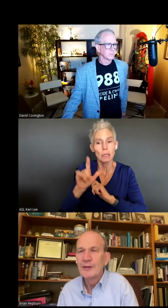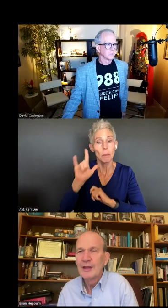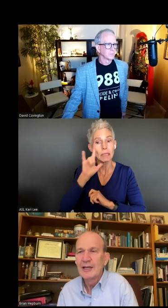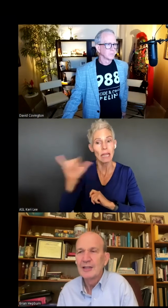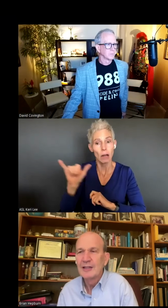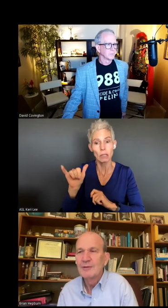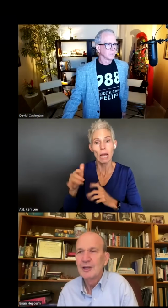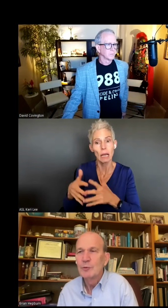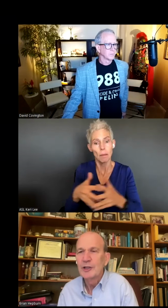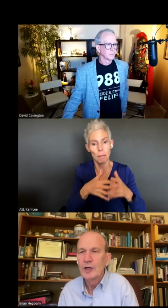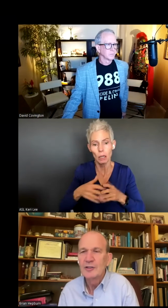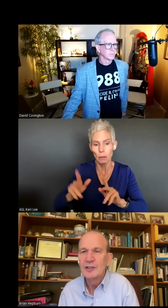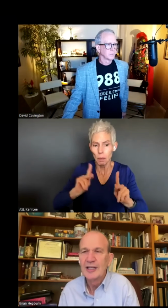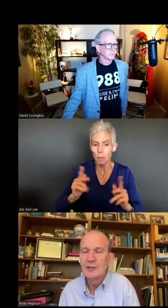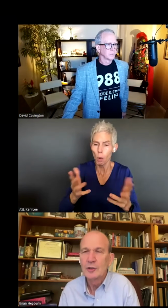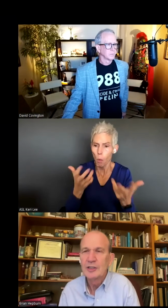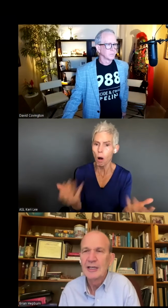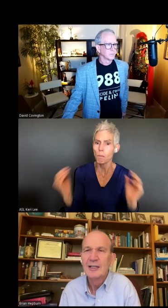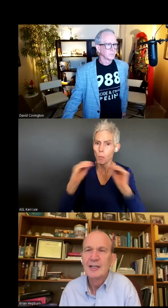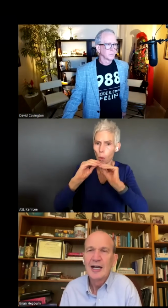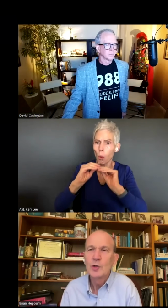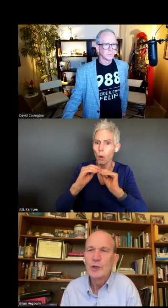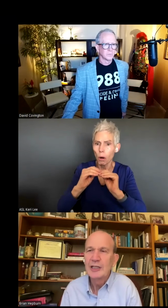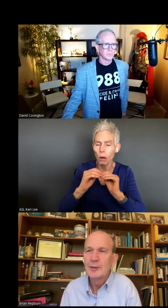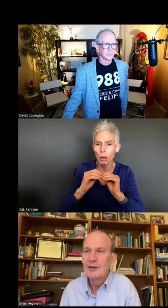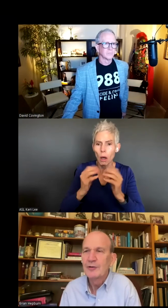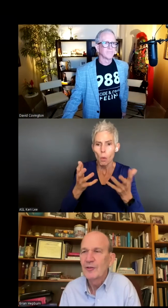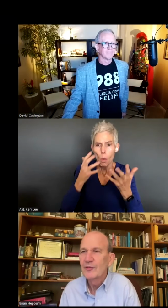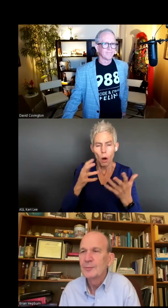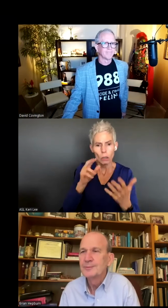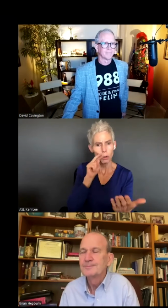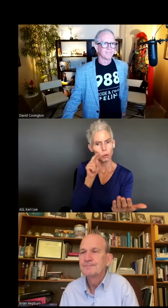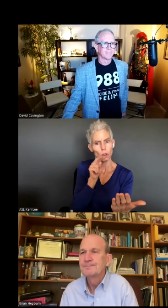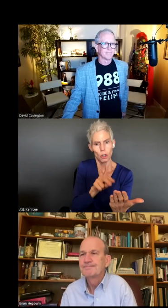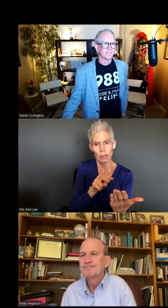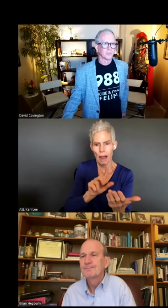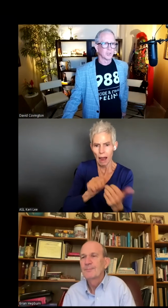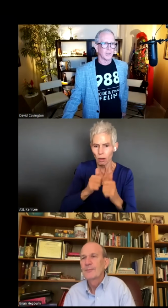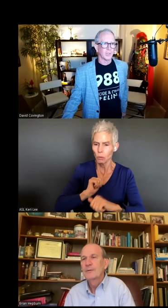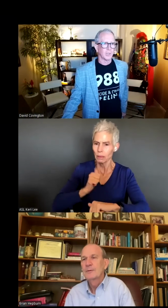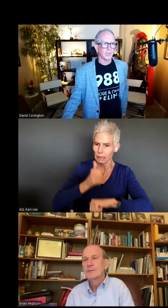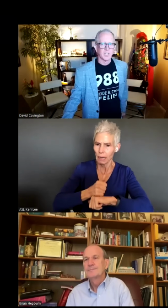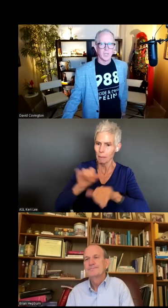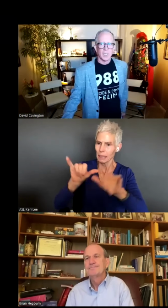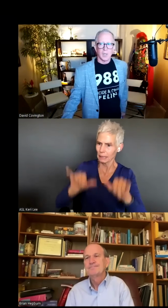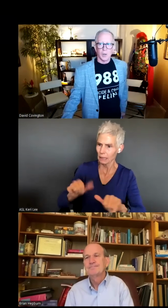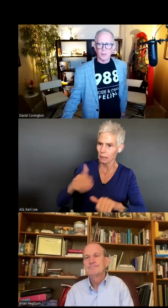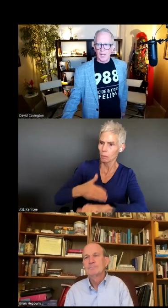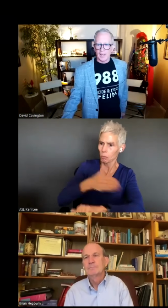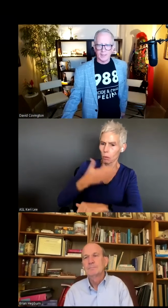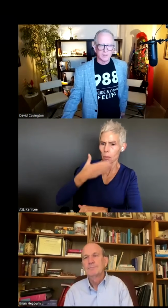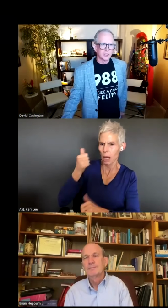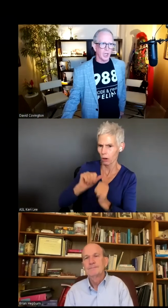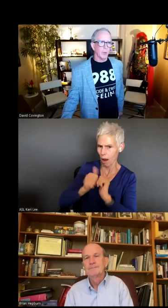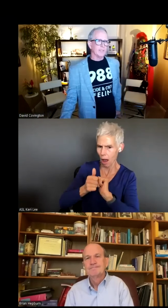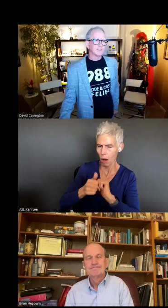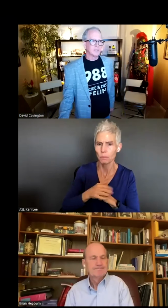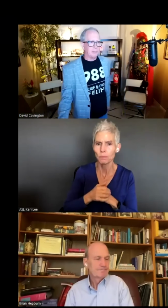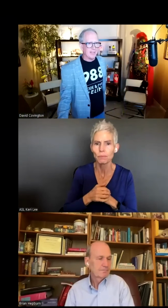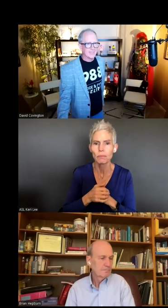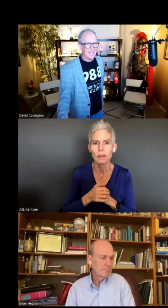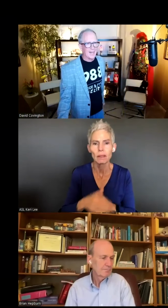more than that. They really want to take a look at how do we get a better system. Right. Okay,